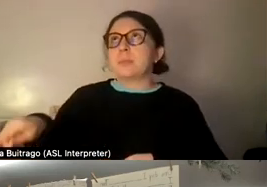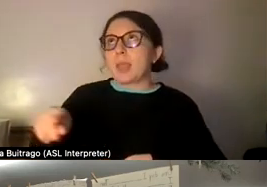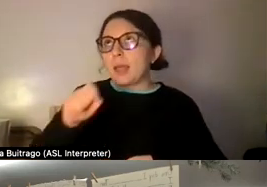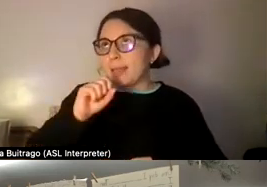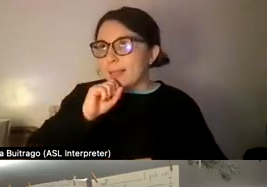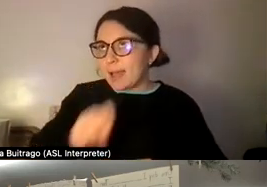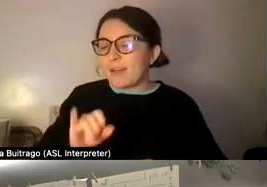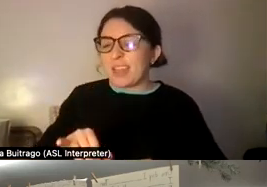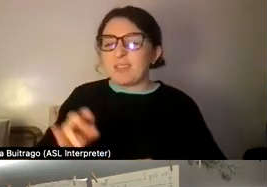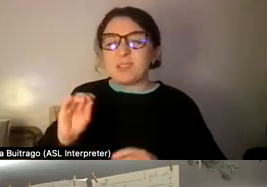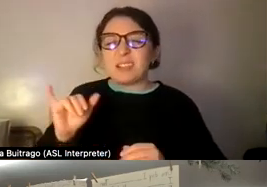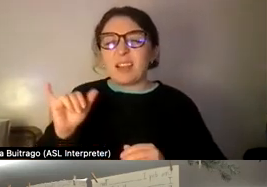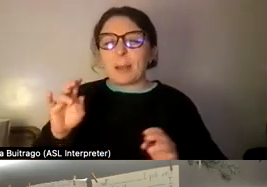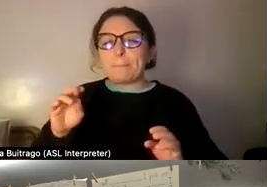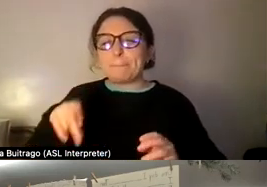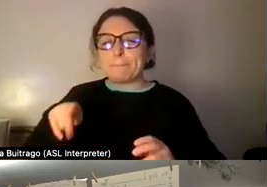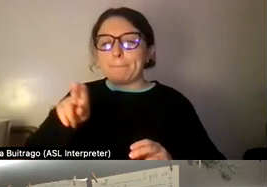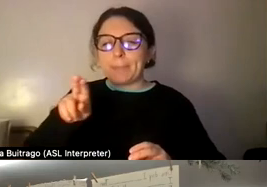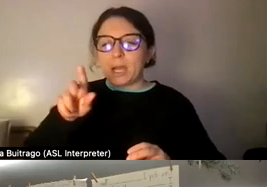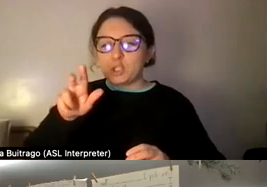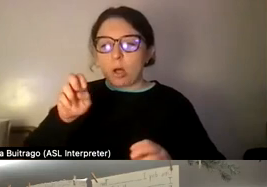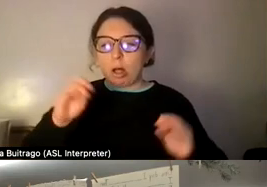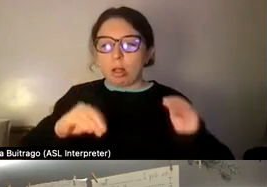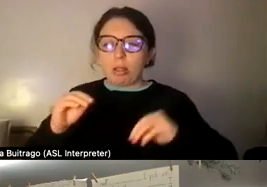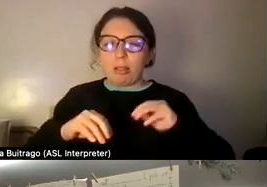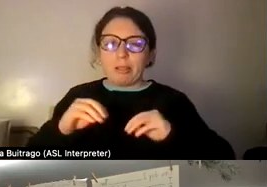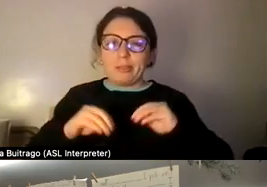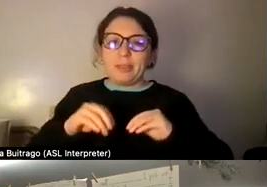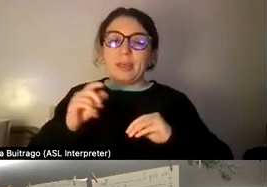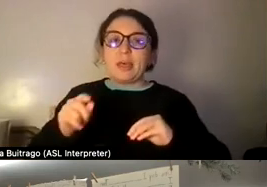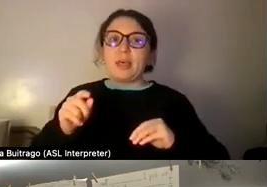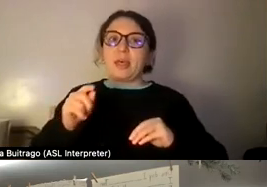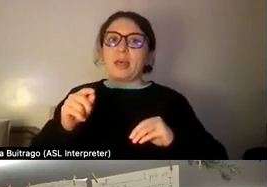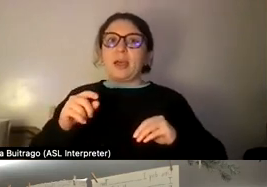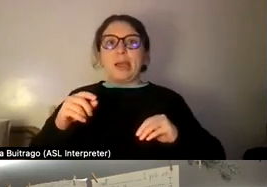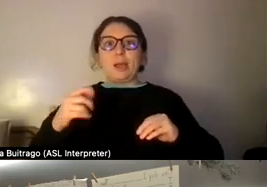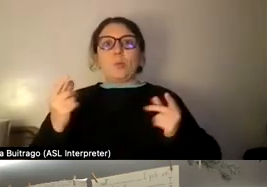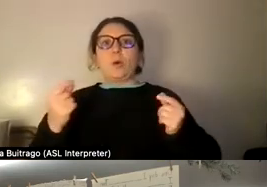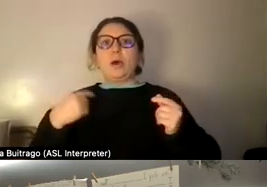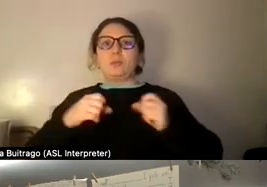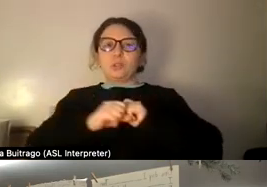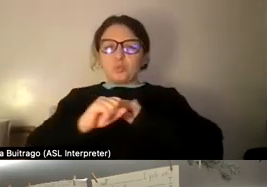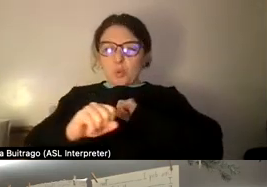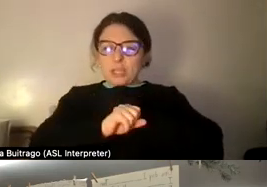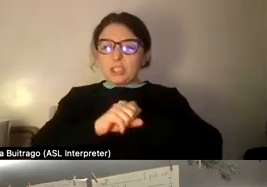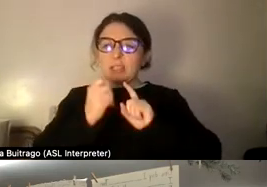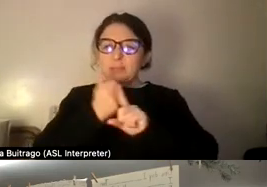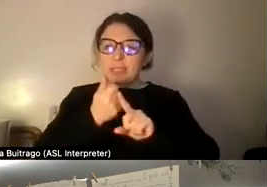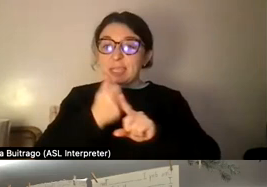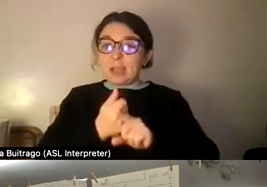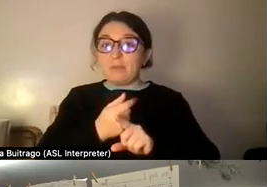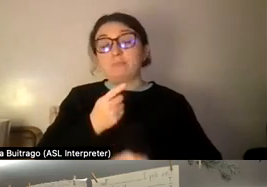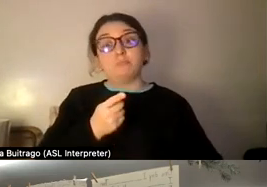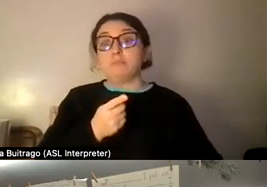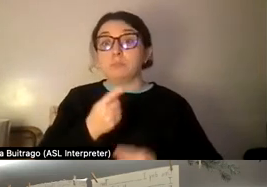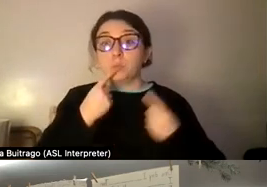puzzle. They were empowered by stretching themselves, and this works. And I'd be happy